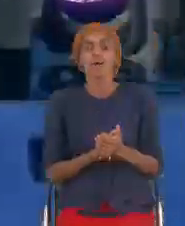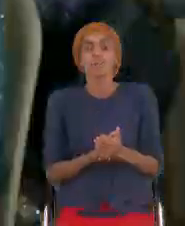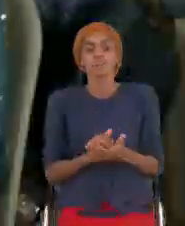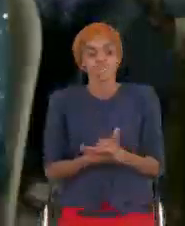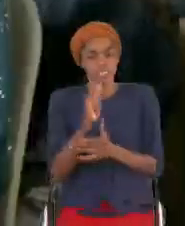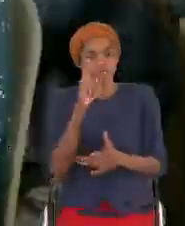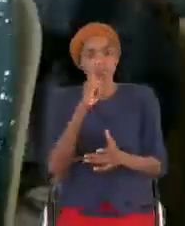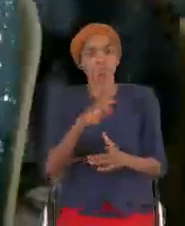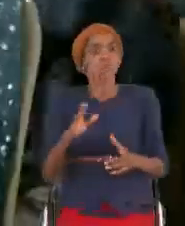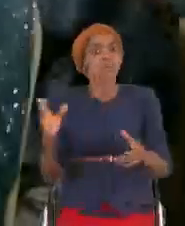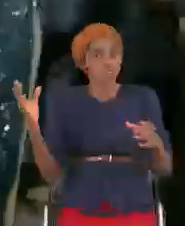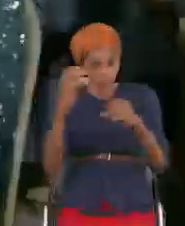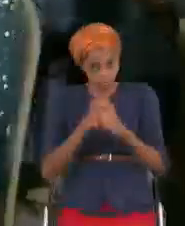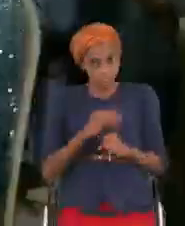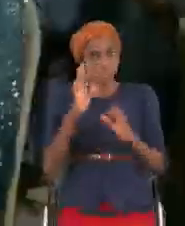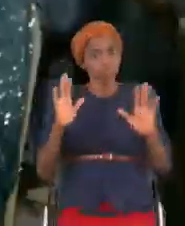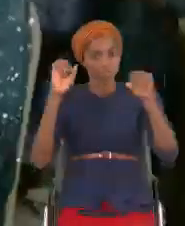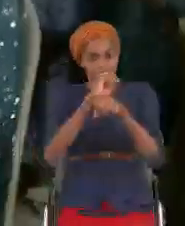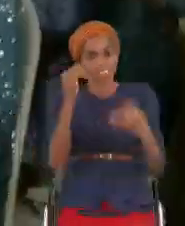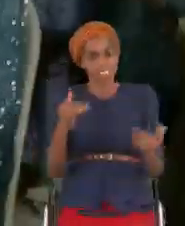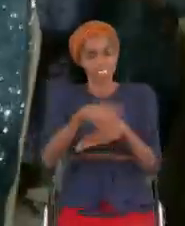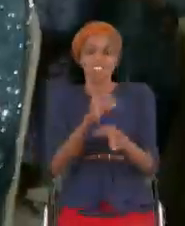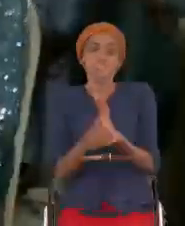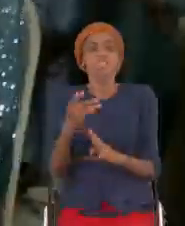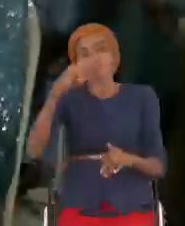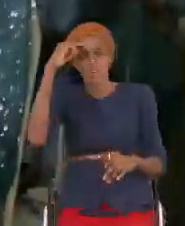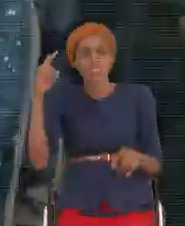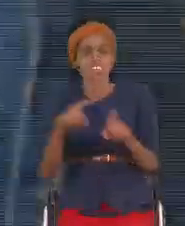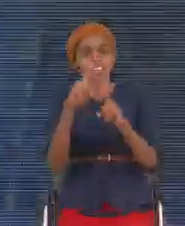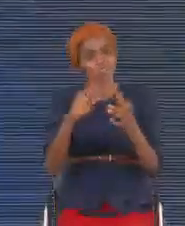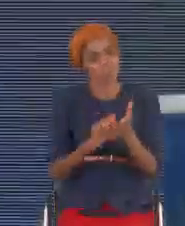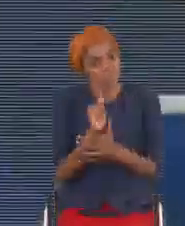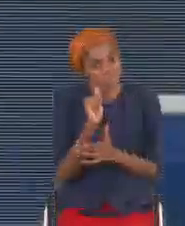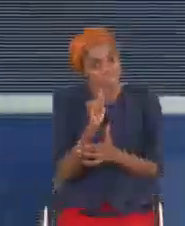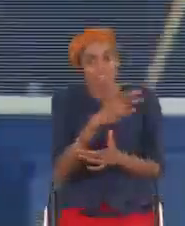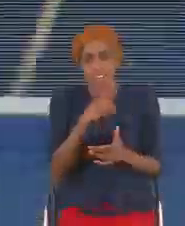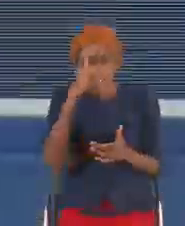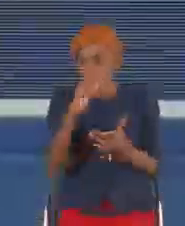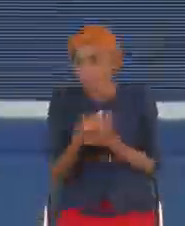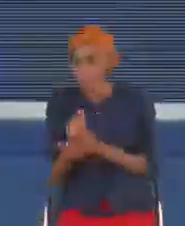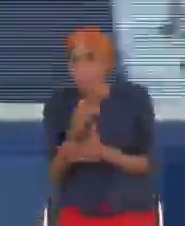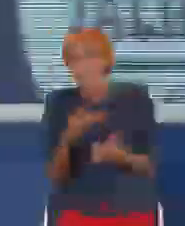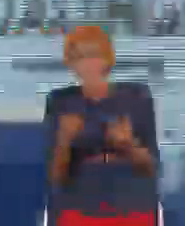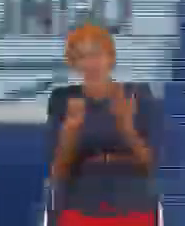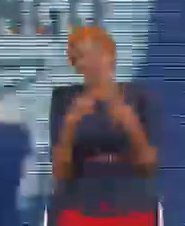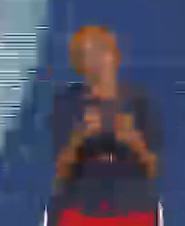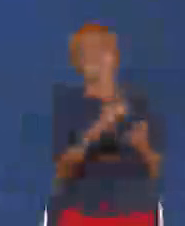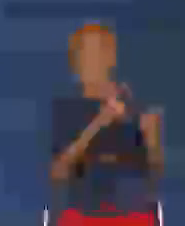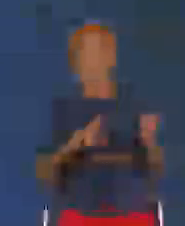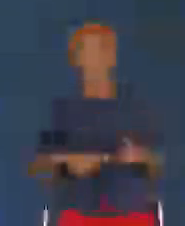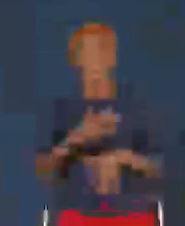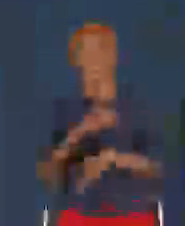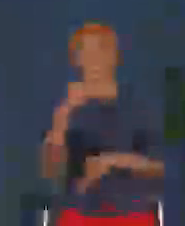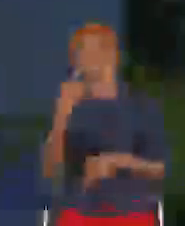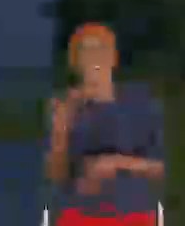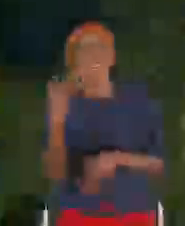today. Because as you trust and as you believe, as you come to the Lord and you say there's